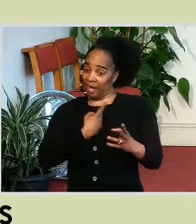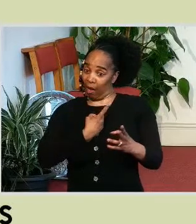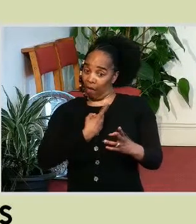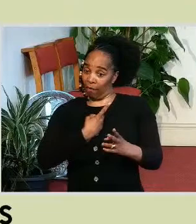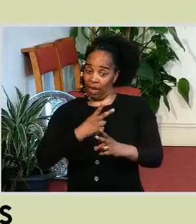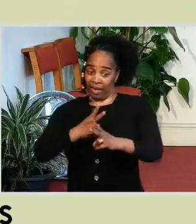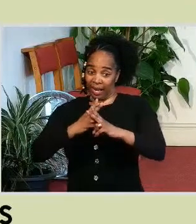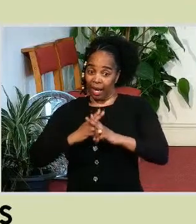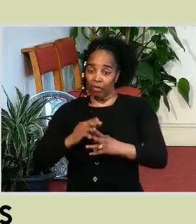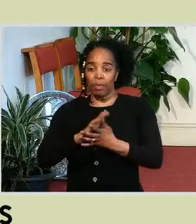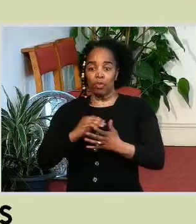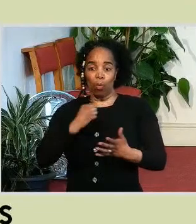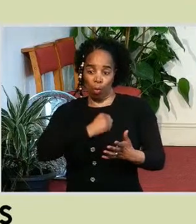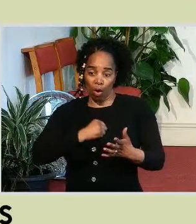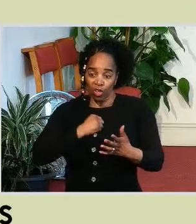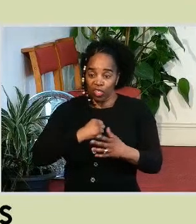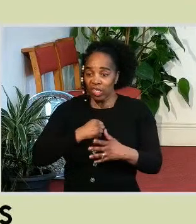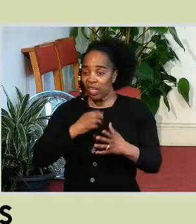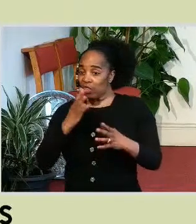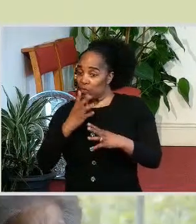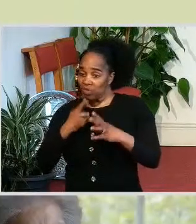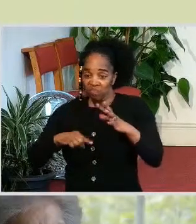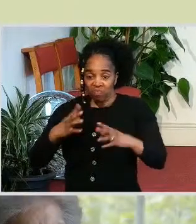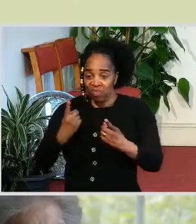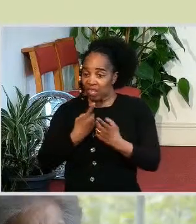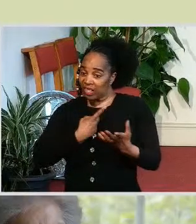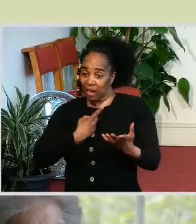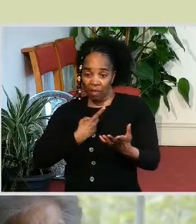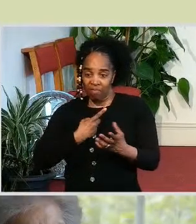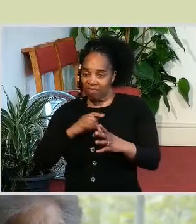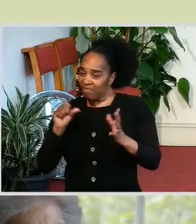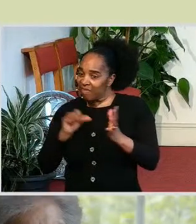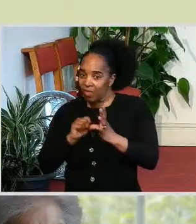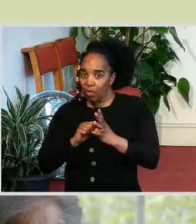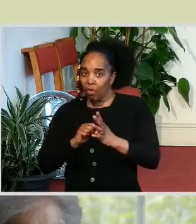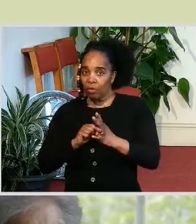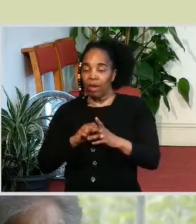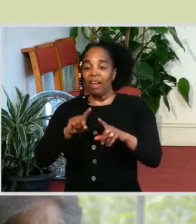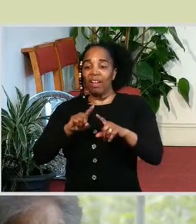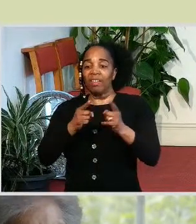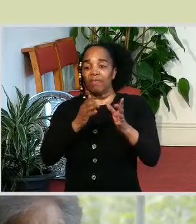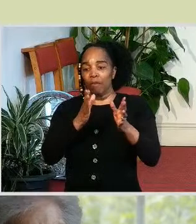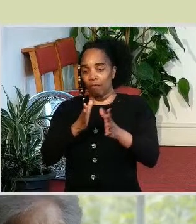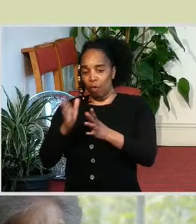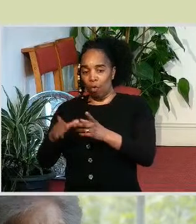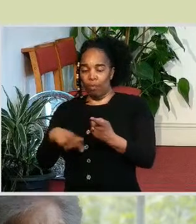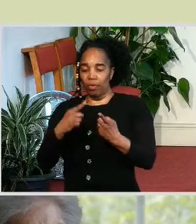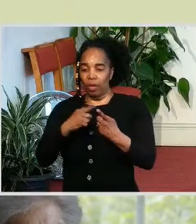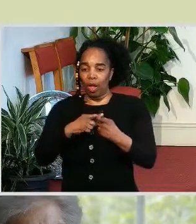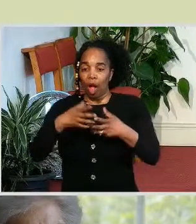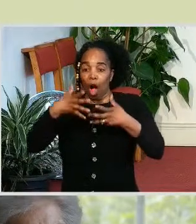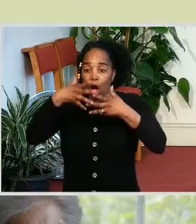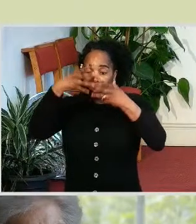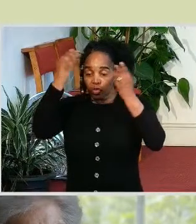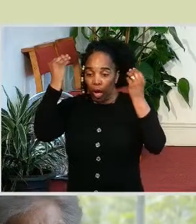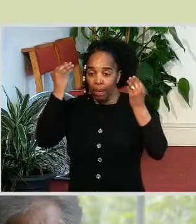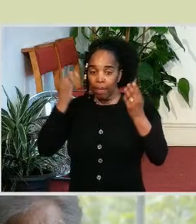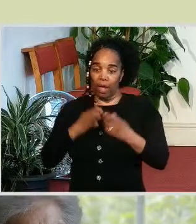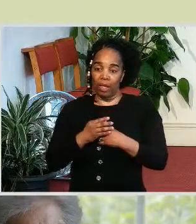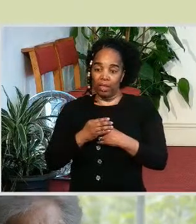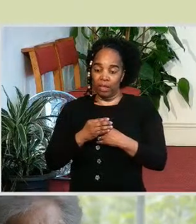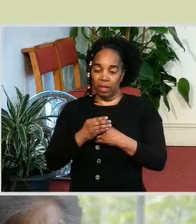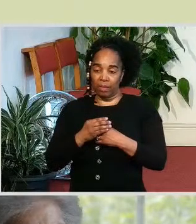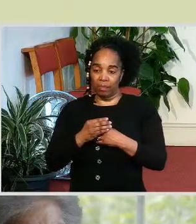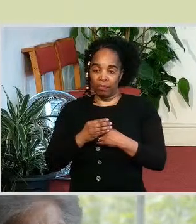yourself. And there are different kinds of dementia. So the most common are Alzheimer's and then vascular